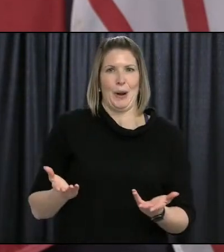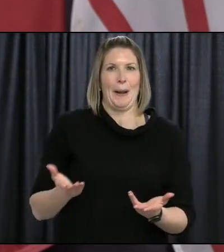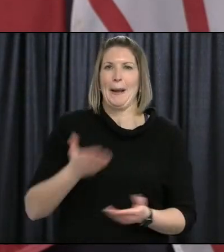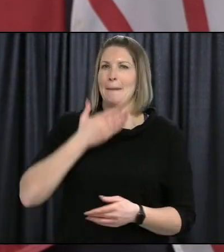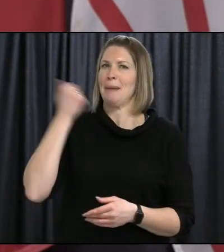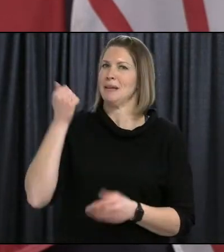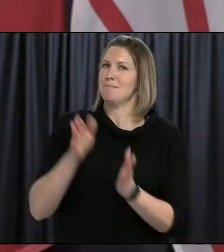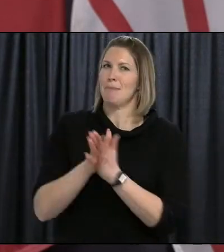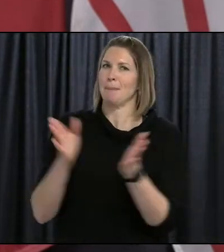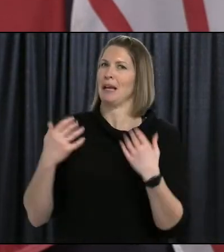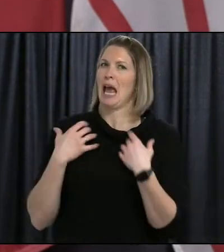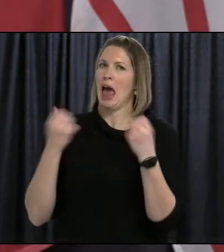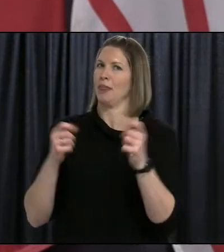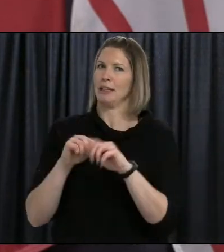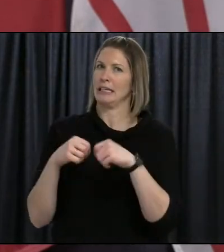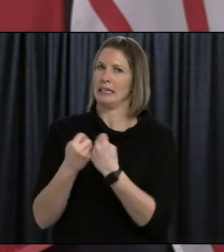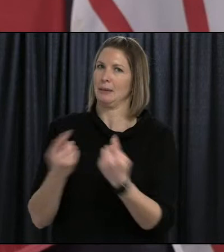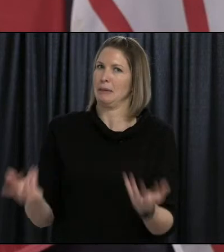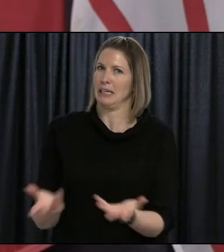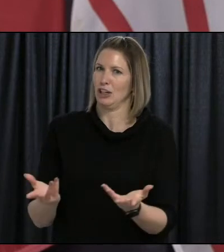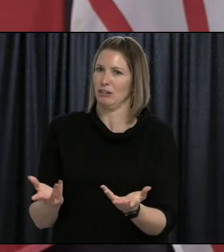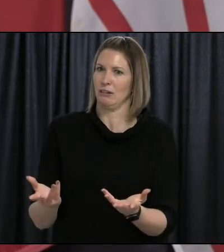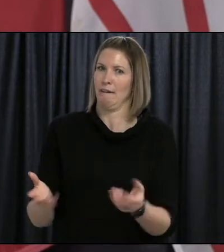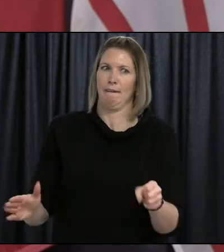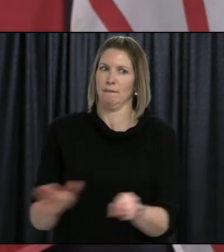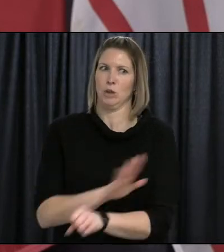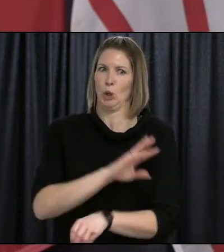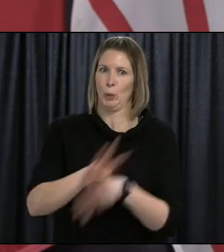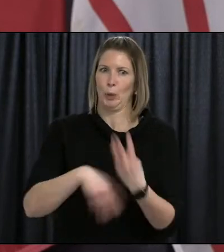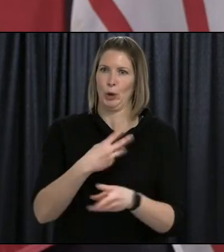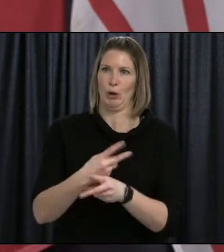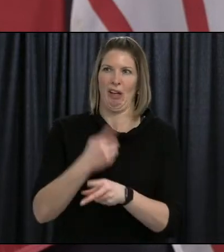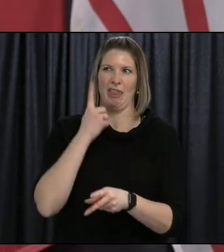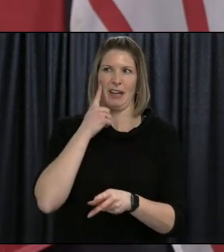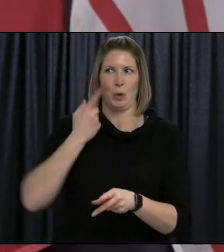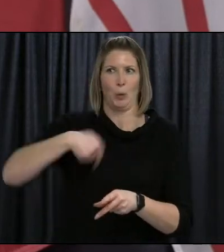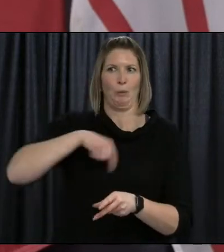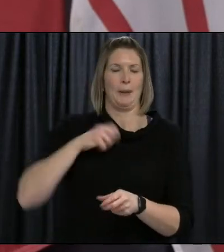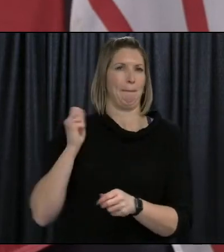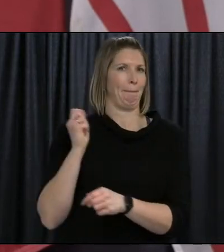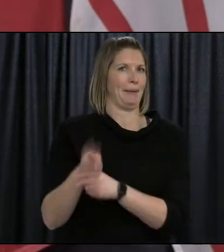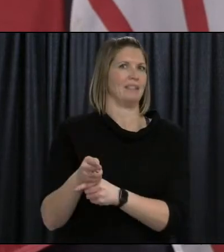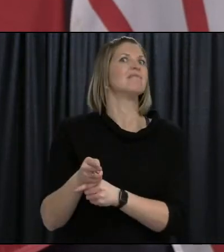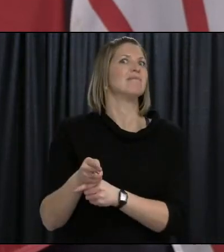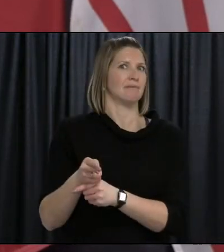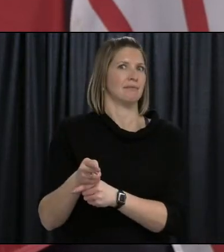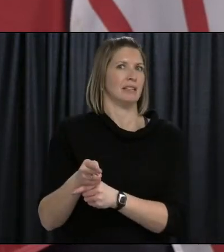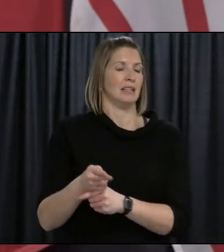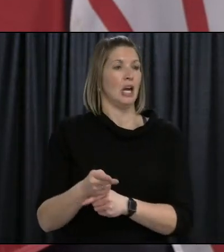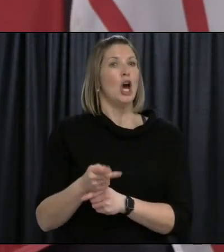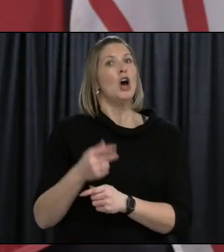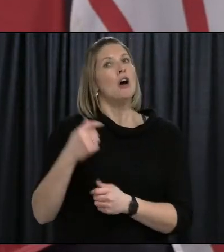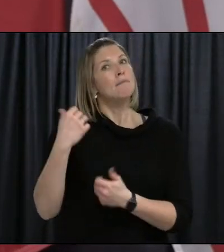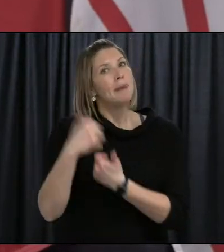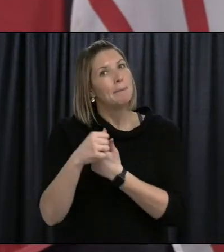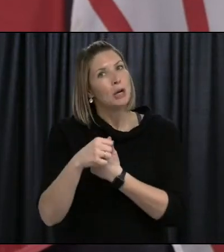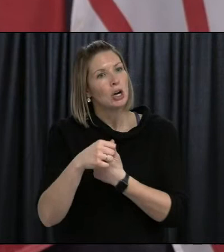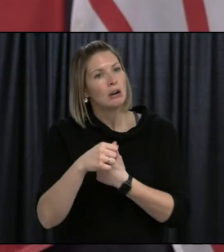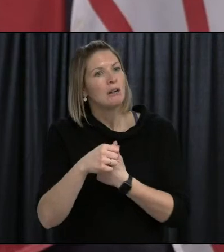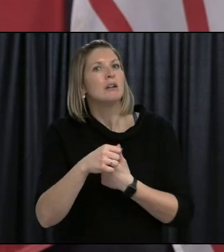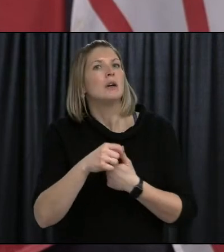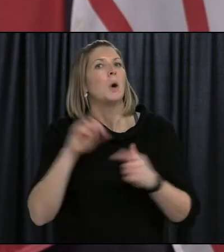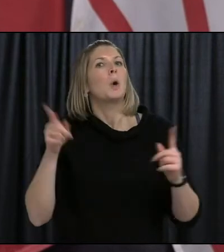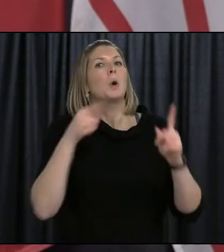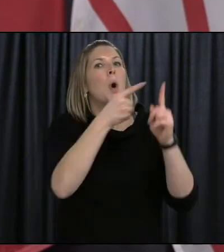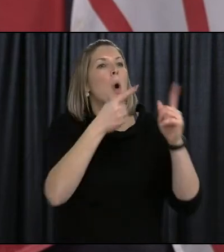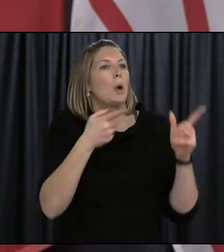arguably, given our results to date, and we continue to put our trust in them. This isn't always about speed. Given the epidemiology, it's about getting